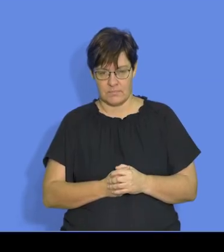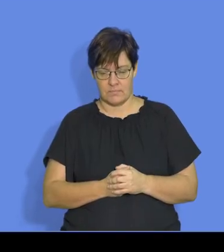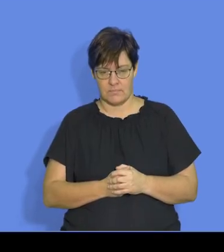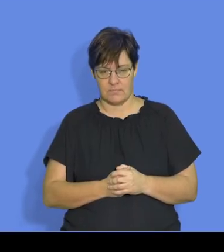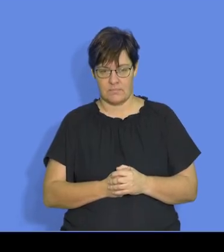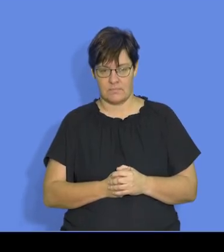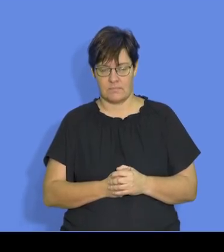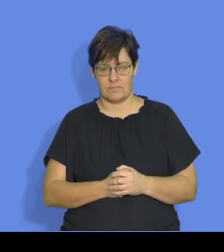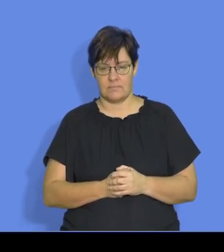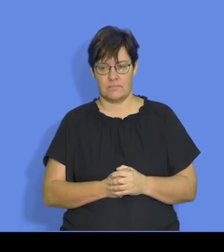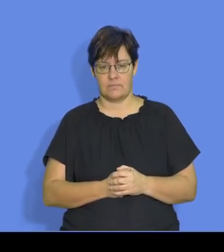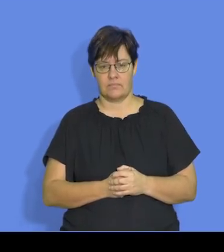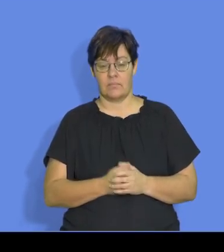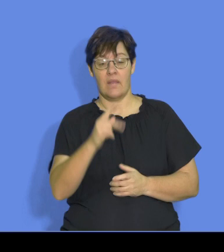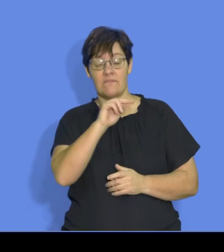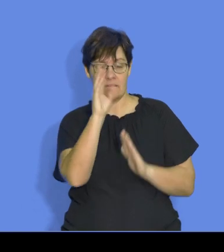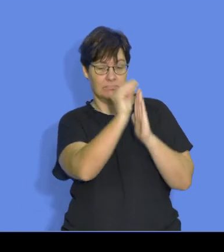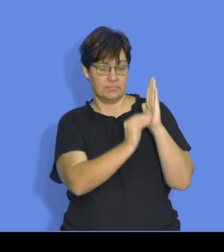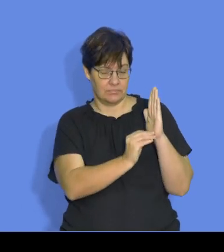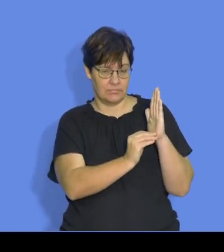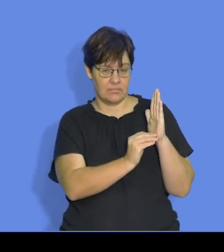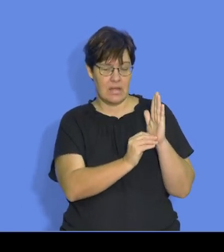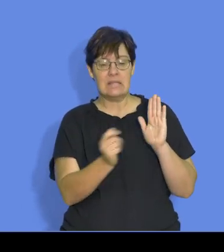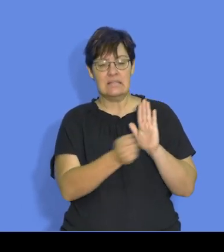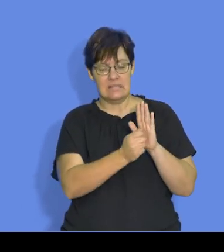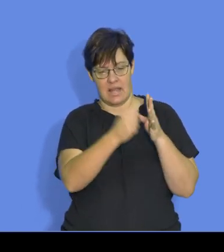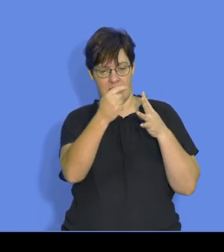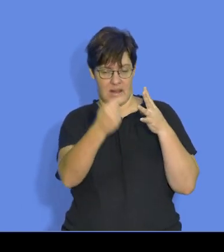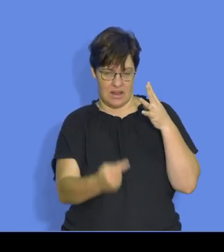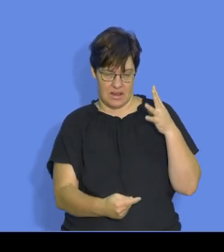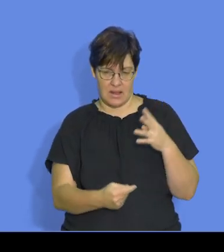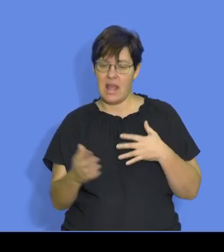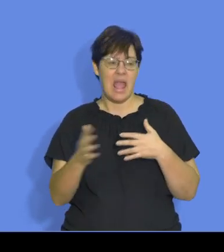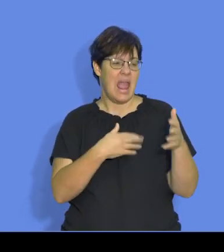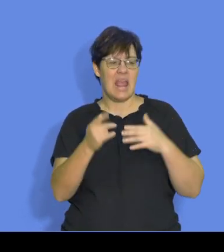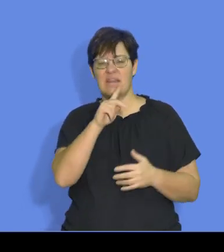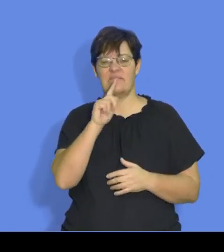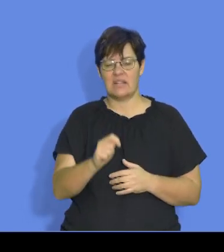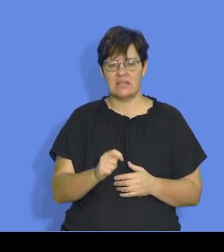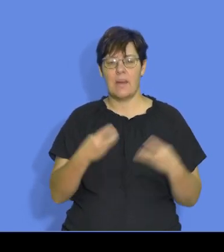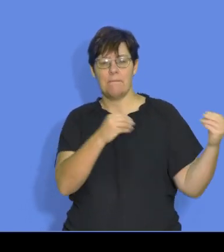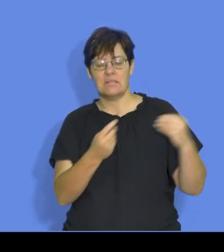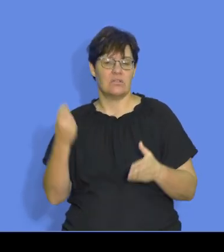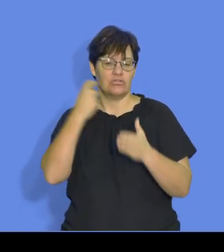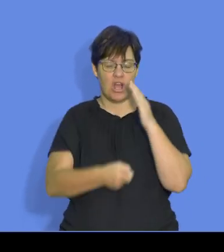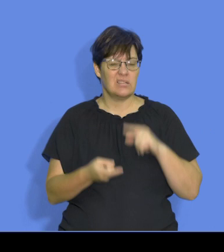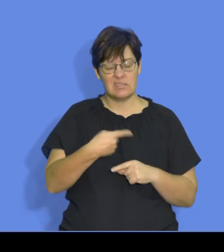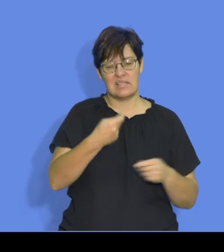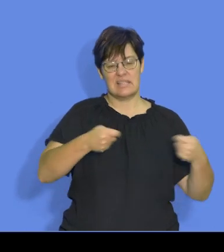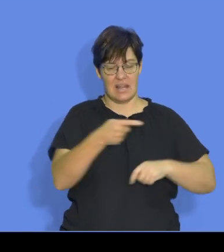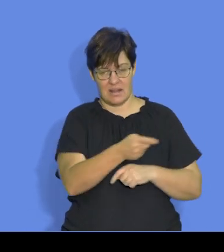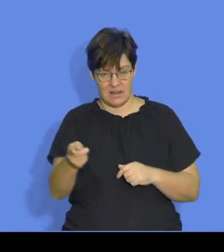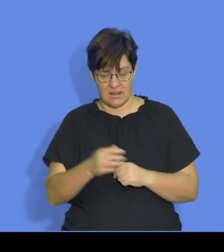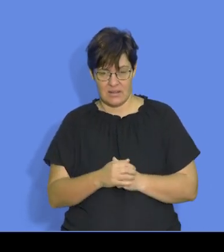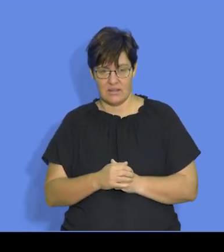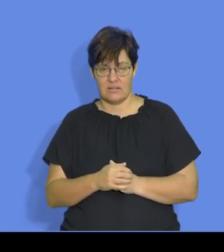Right? VAT is recorded against all sales. Any VAT that a business charges on the sale of trading stock and